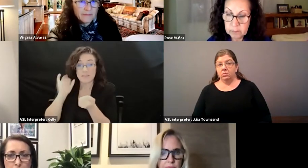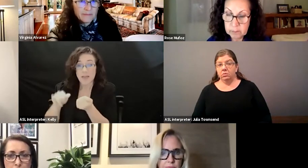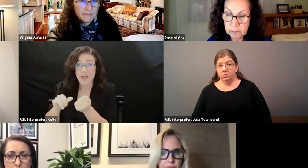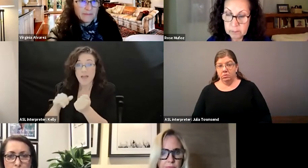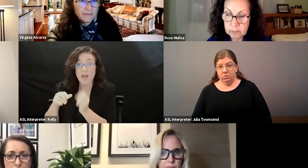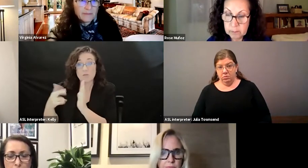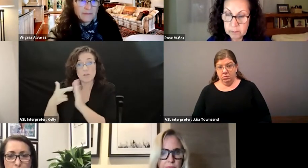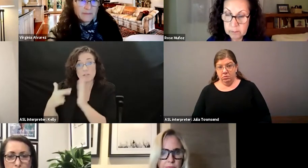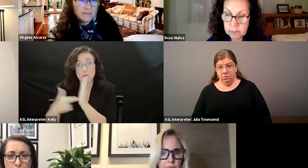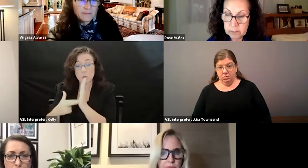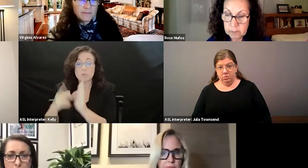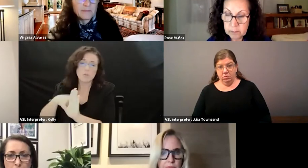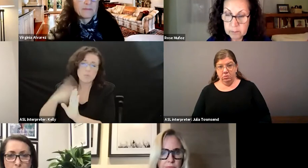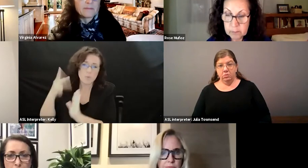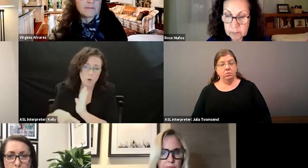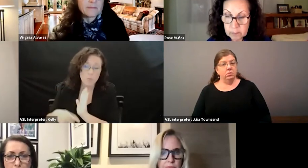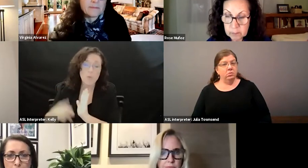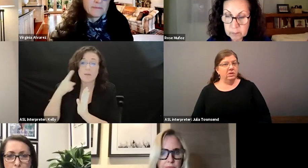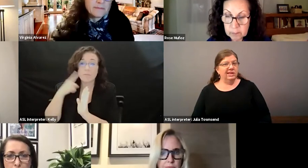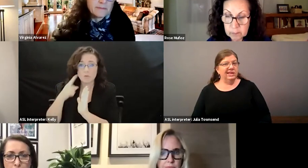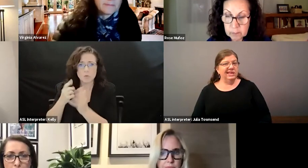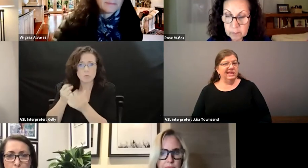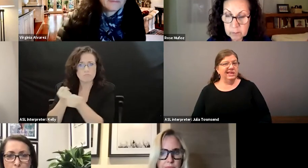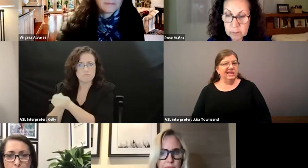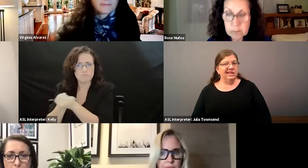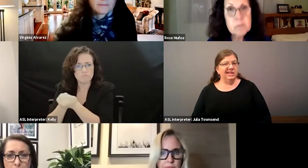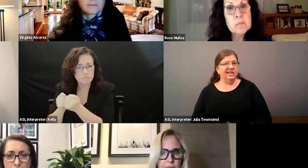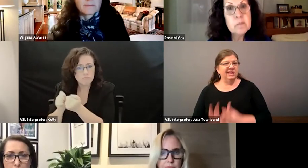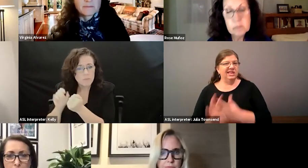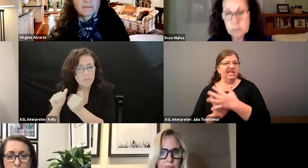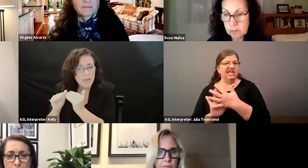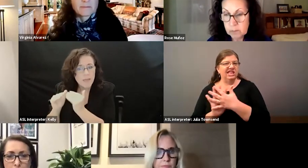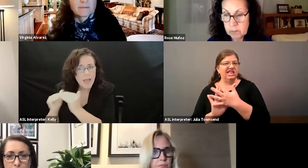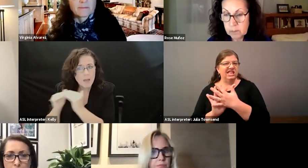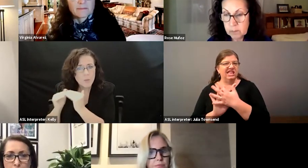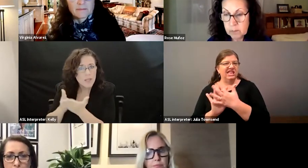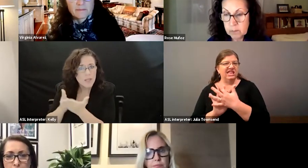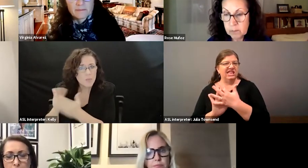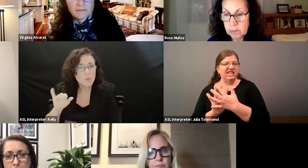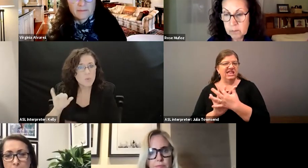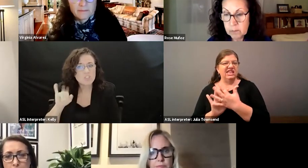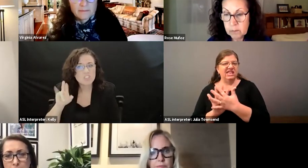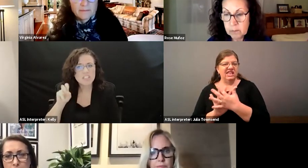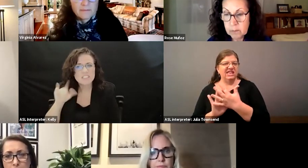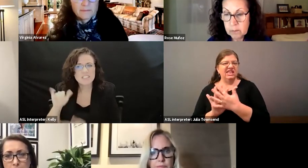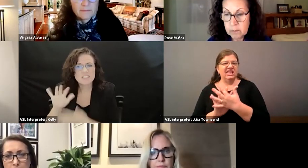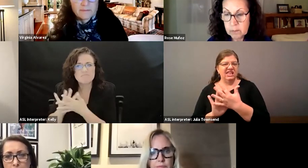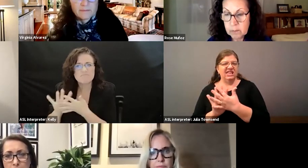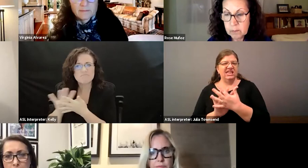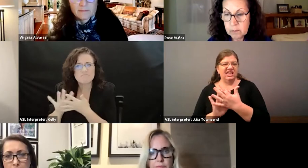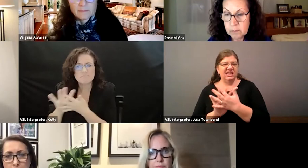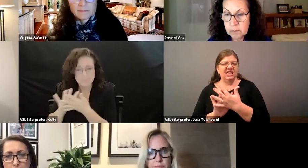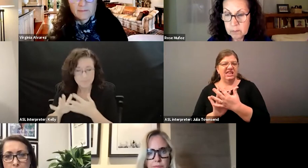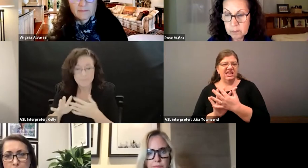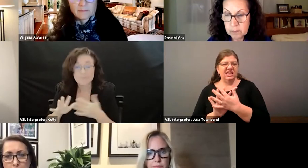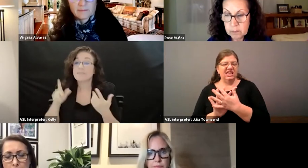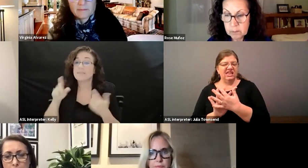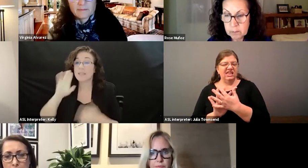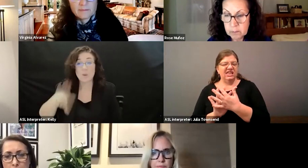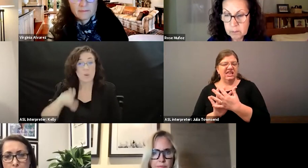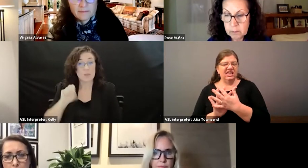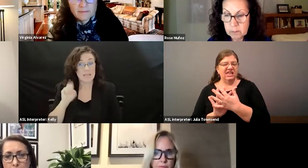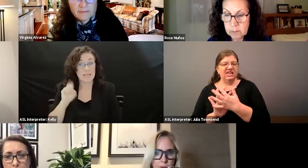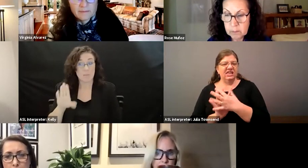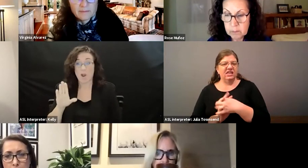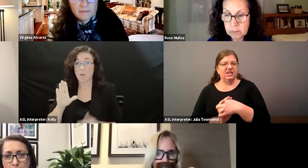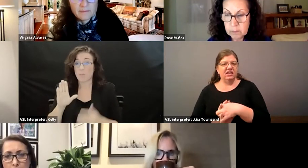policies the solution accesses a myriad of issues that faces the school district today